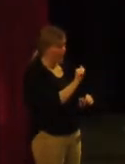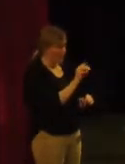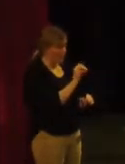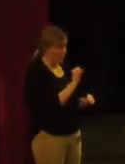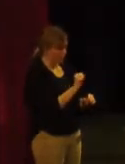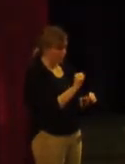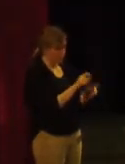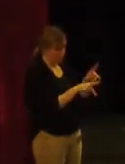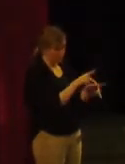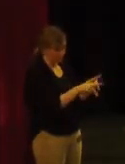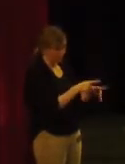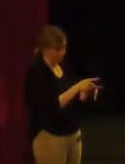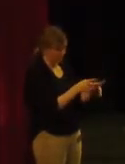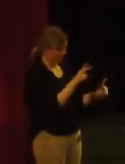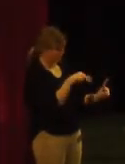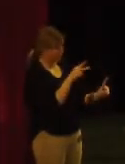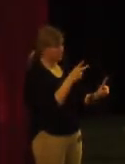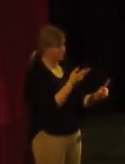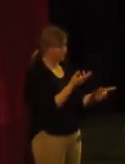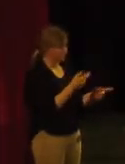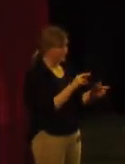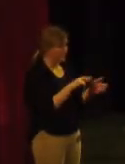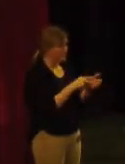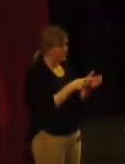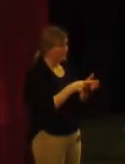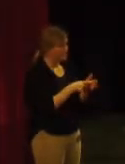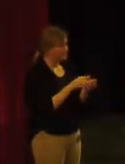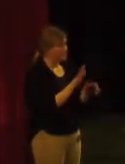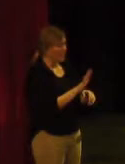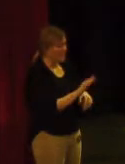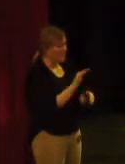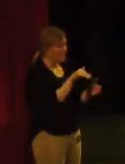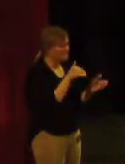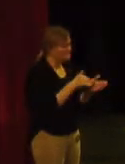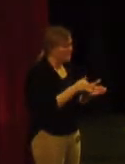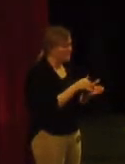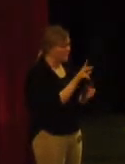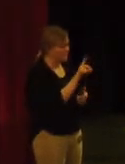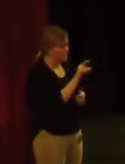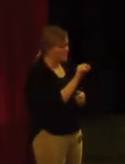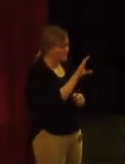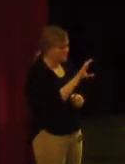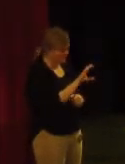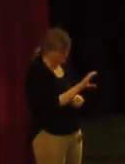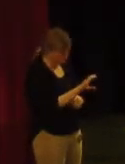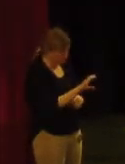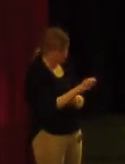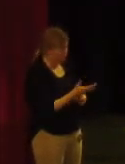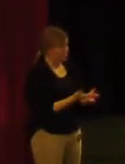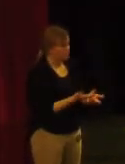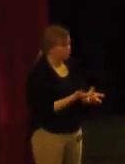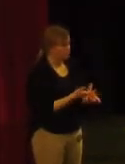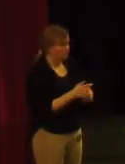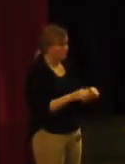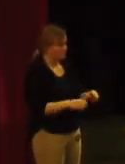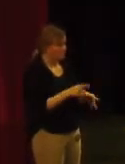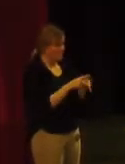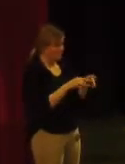you had this bifurcation in the mid-20th century where Mexican-Americans that had lived in the U.S. for 100 years or